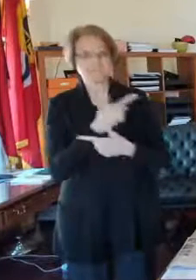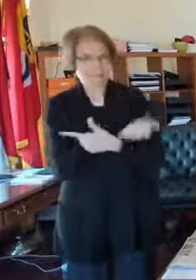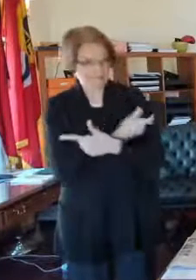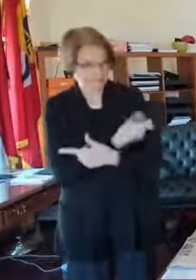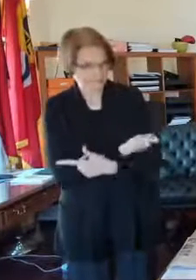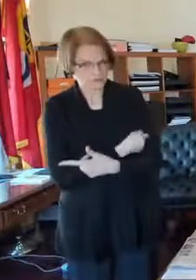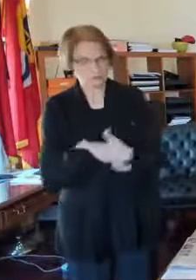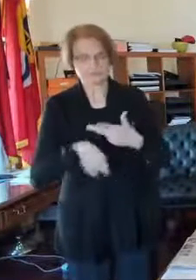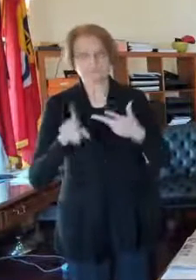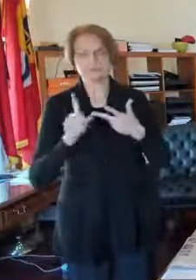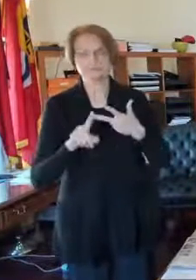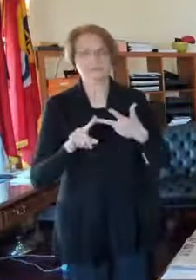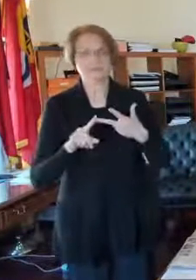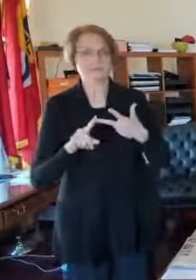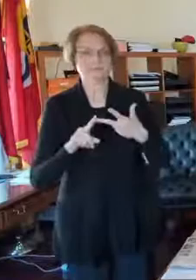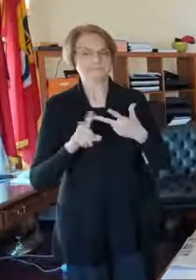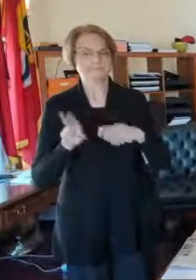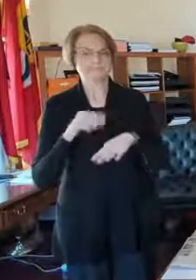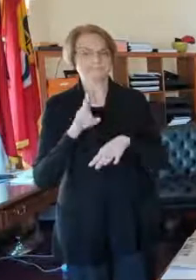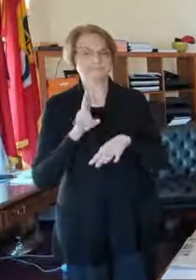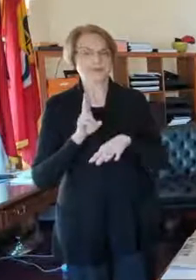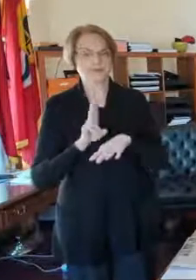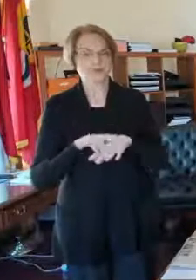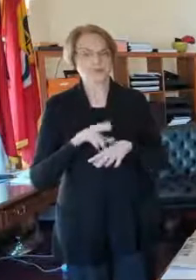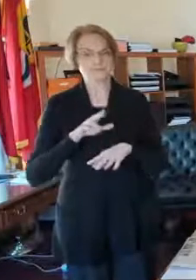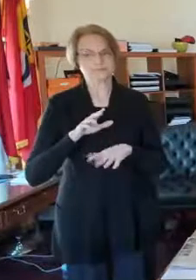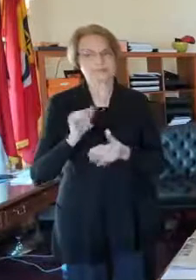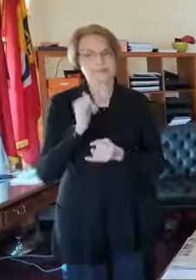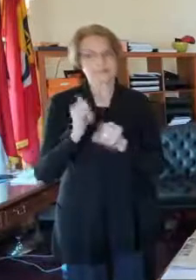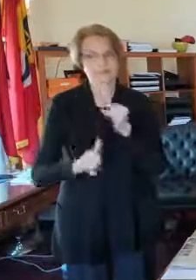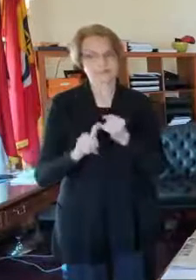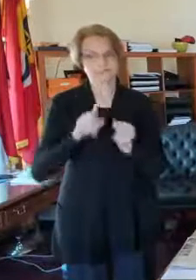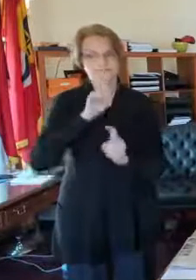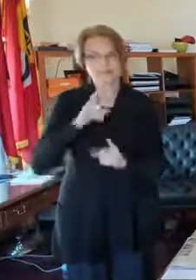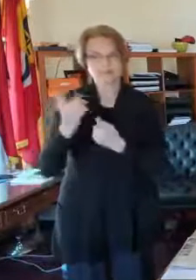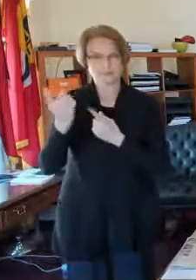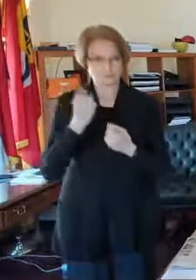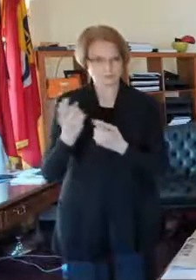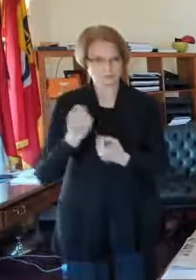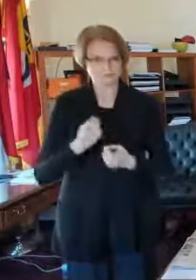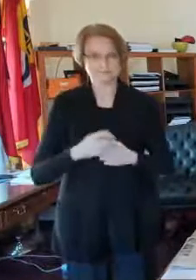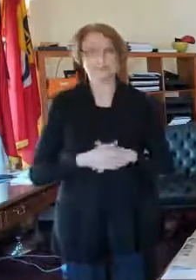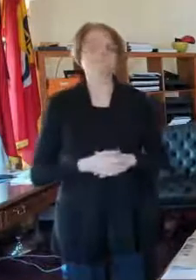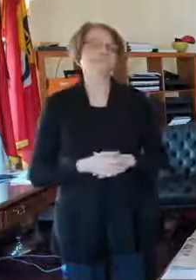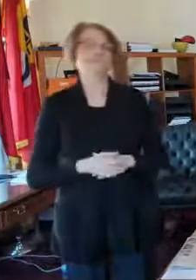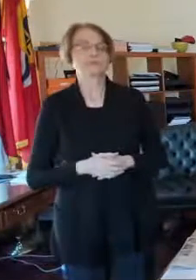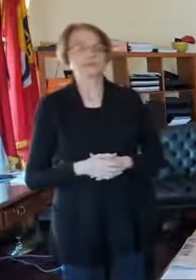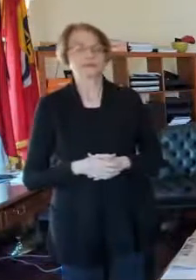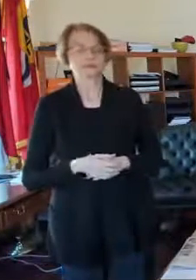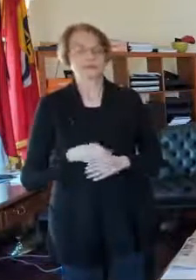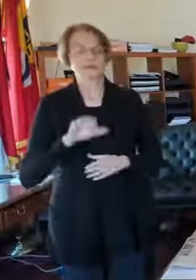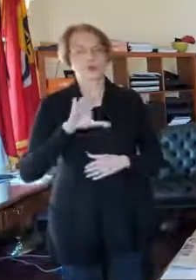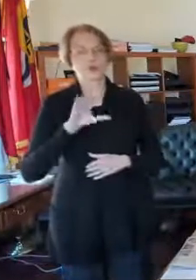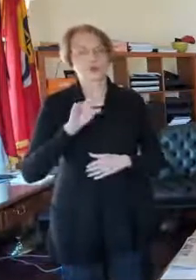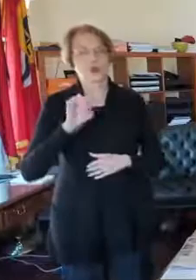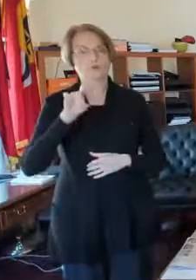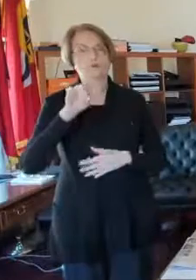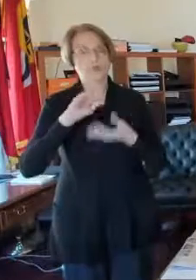vaccinations. And then, of course, we will take your questions. So, COVID numbers